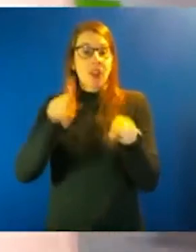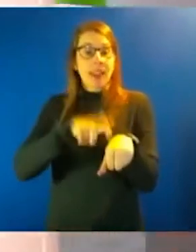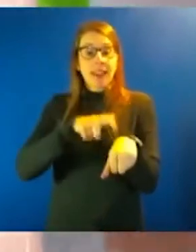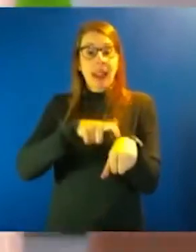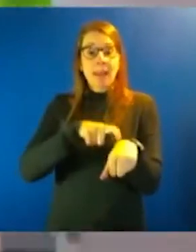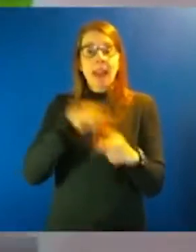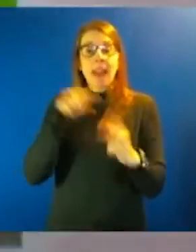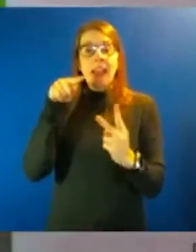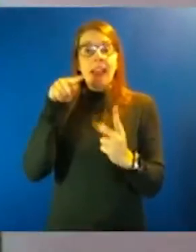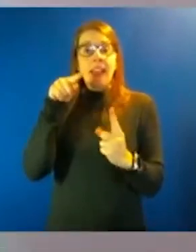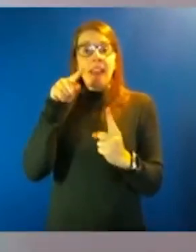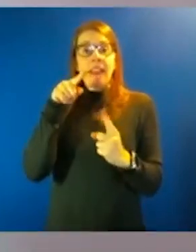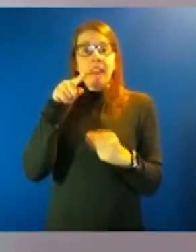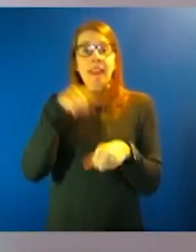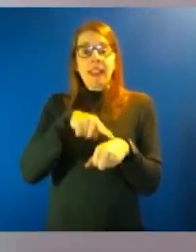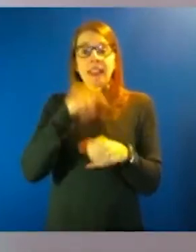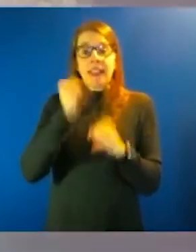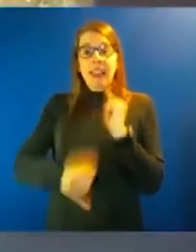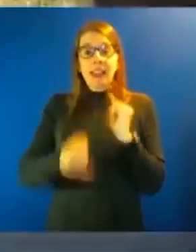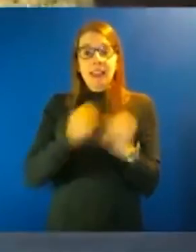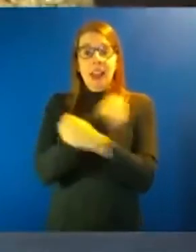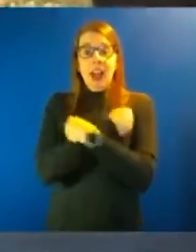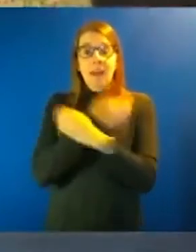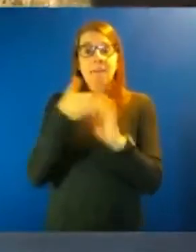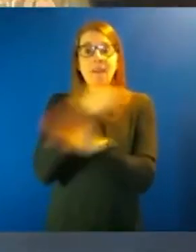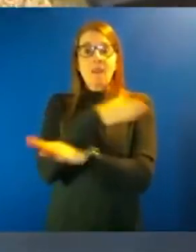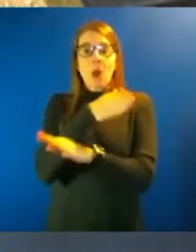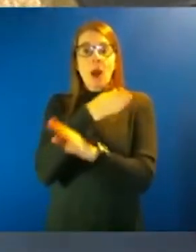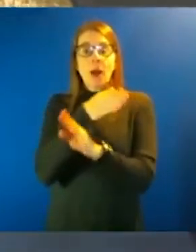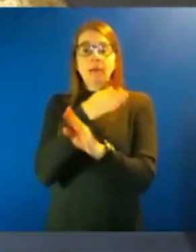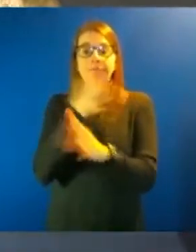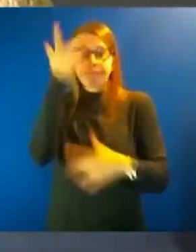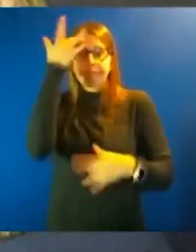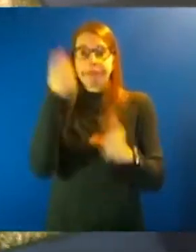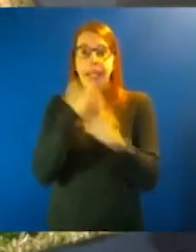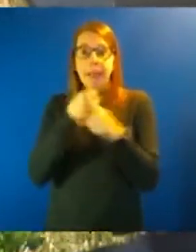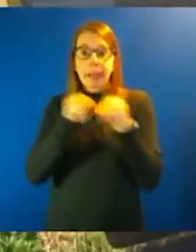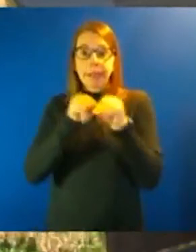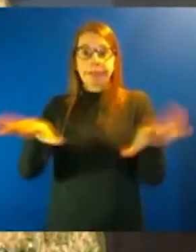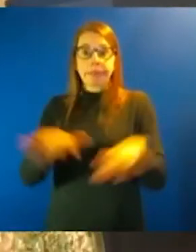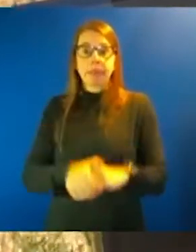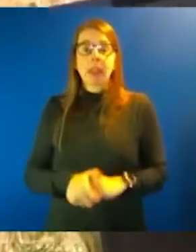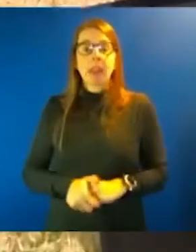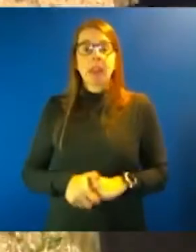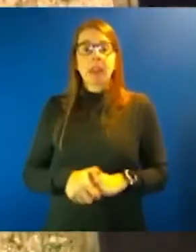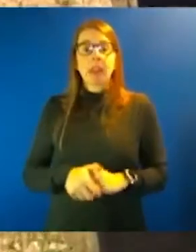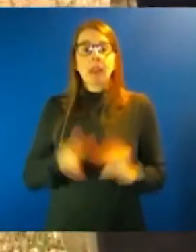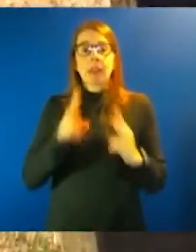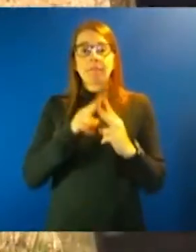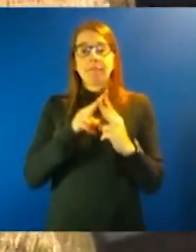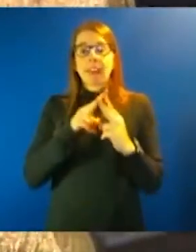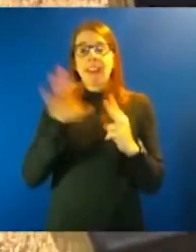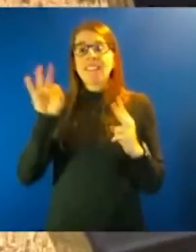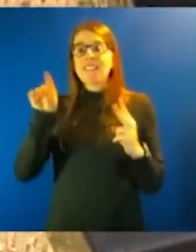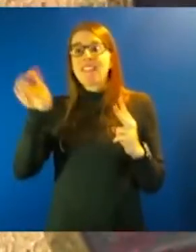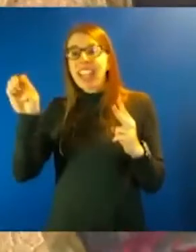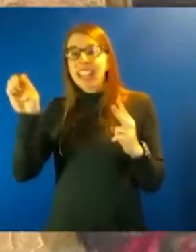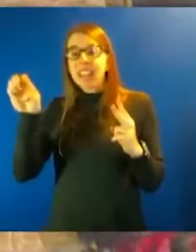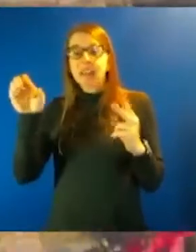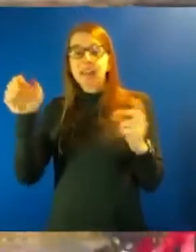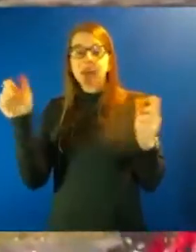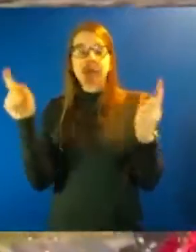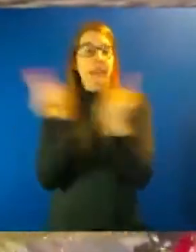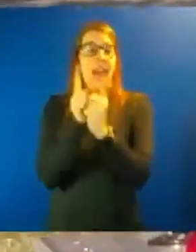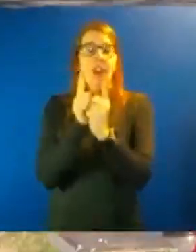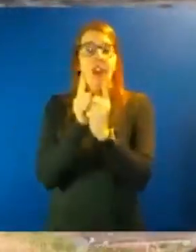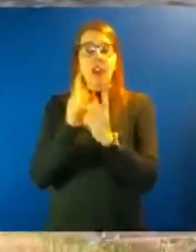of their last hugs before the pandemic hit. They were brought together by fate. To begin this story, we start where